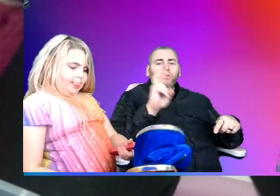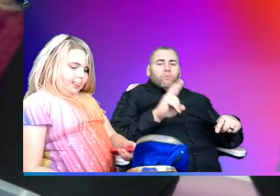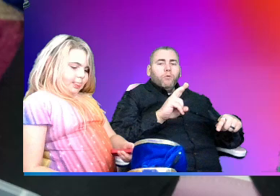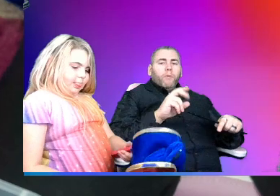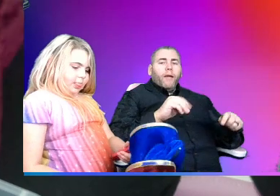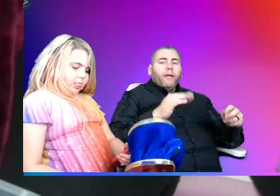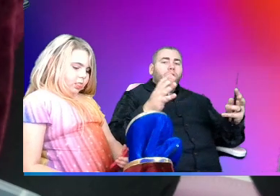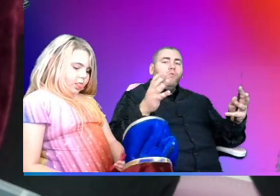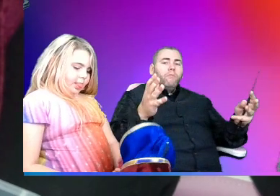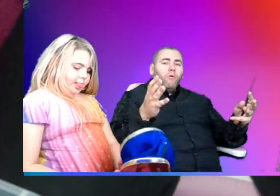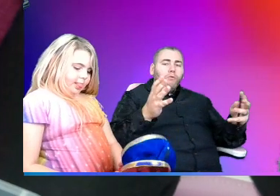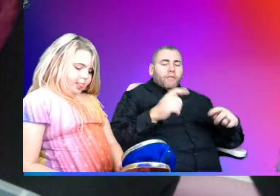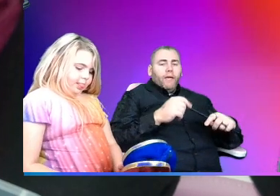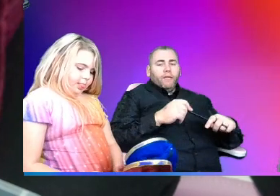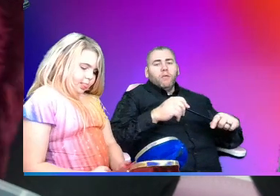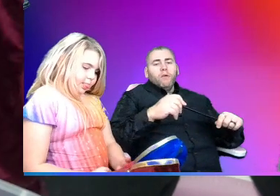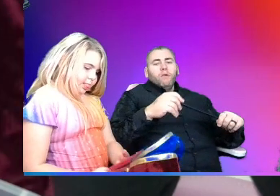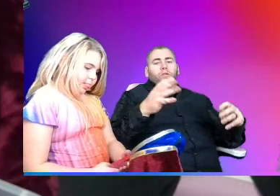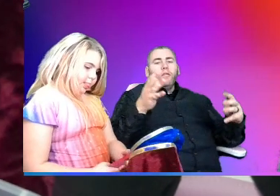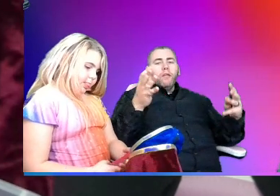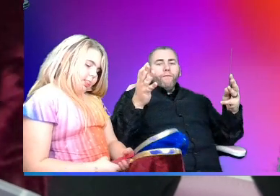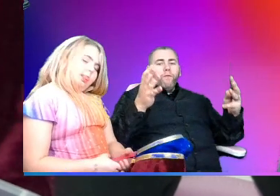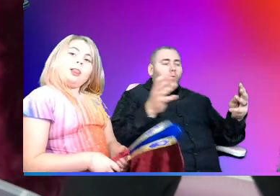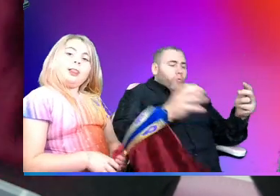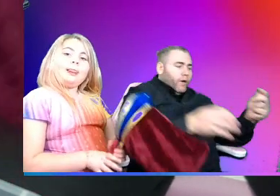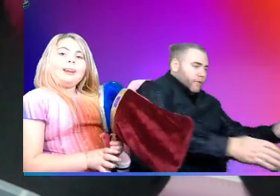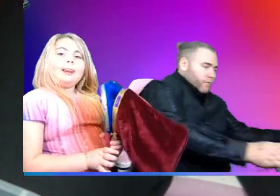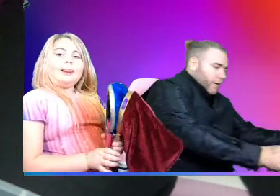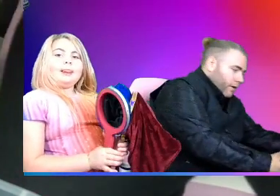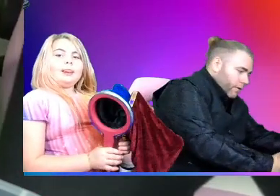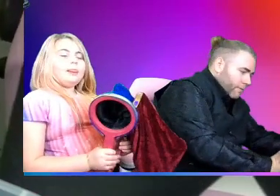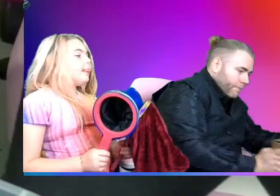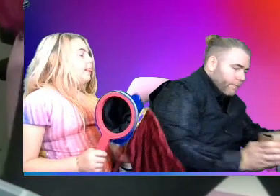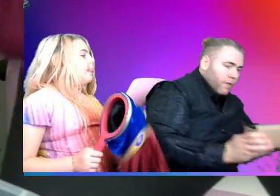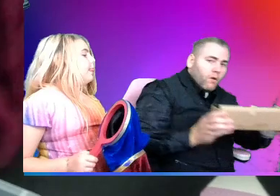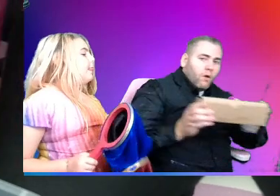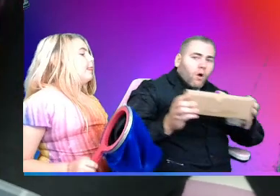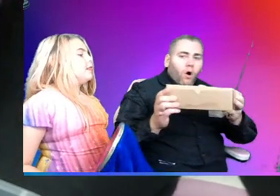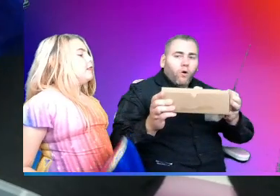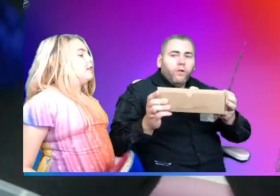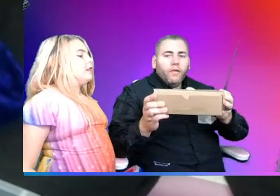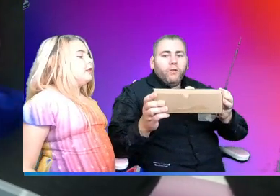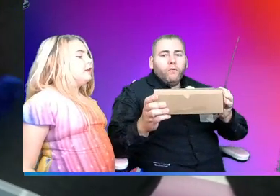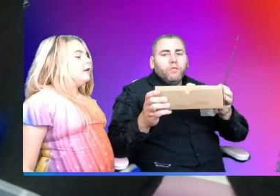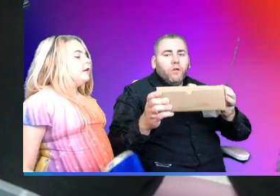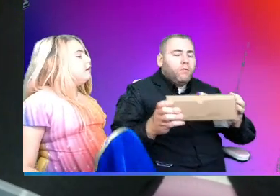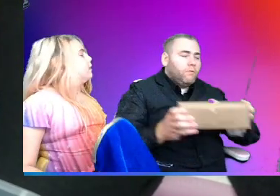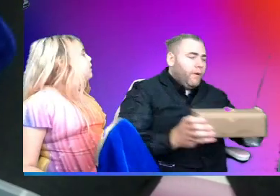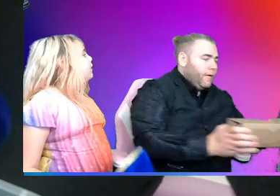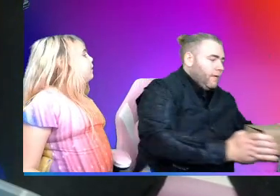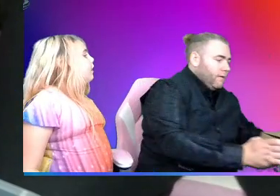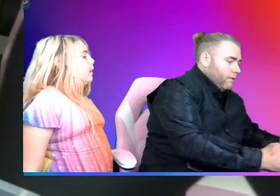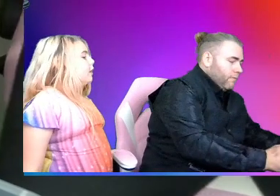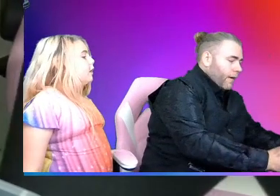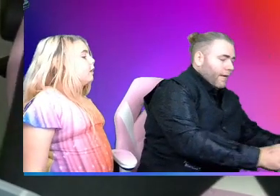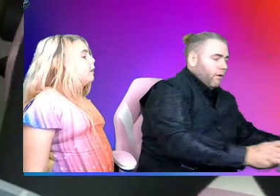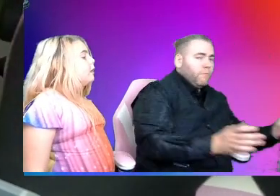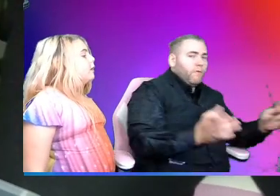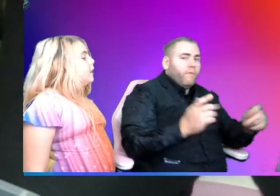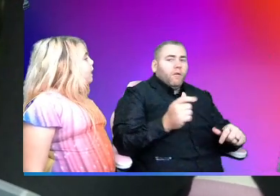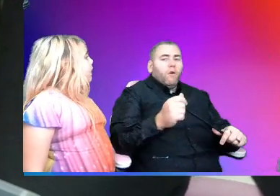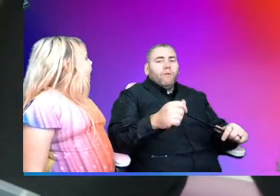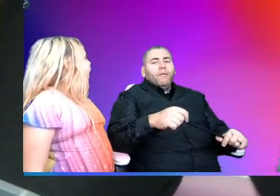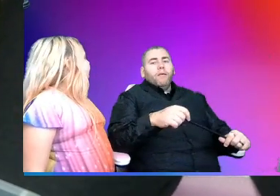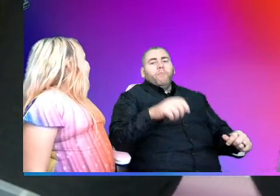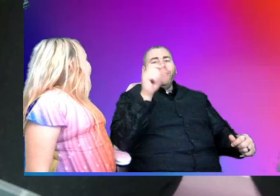back, two blue back, and two emoji decks. So you're going to get a full brick. It's right here. All you got to do is go to my